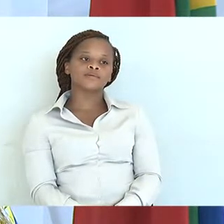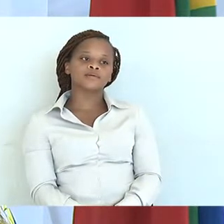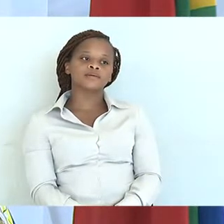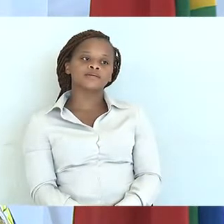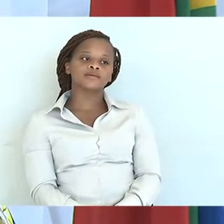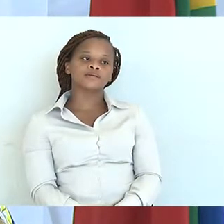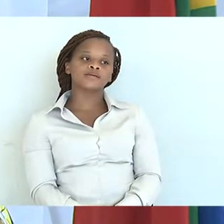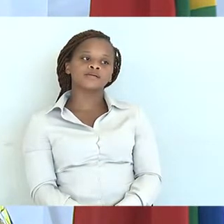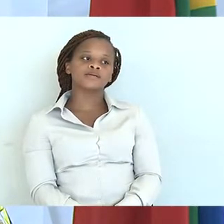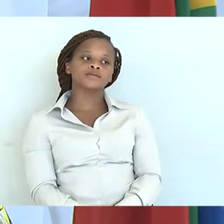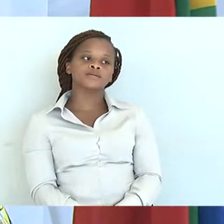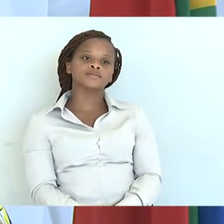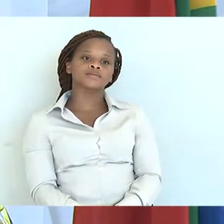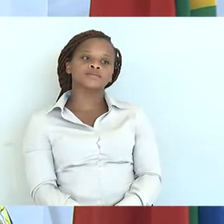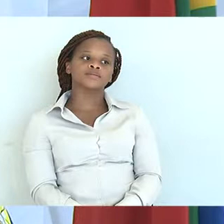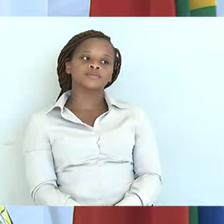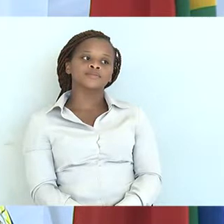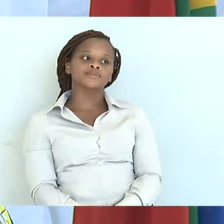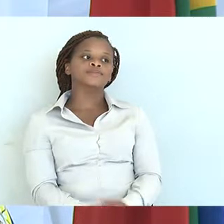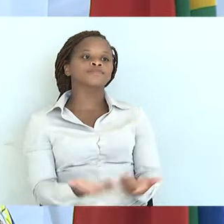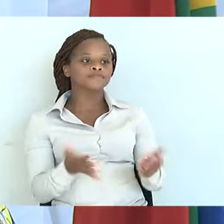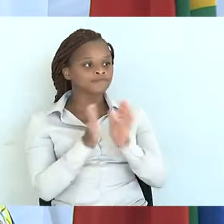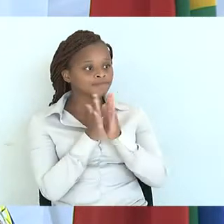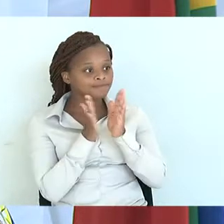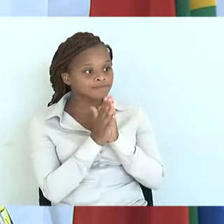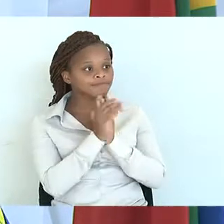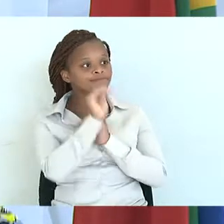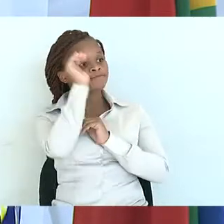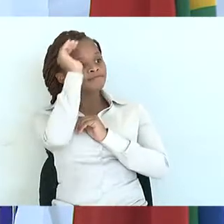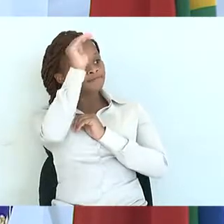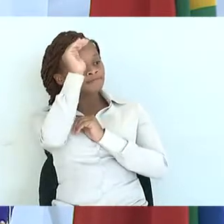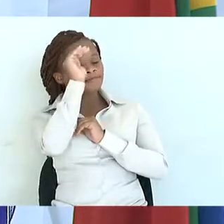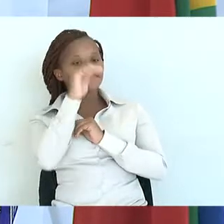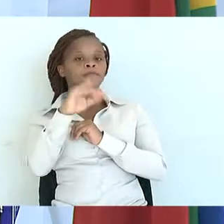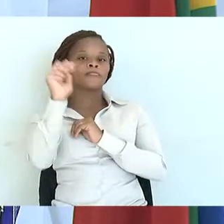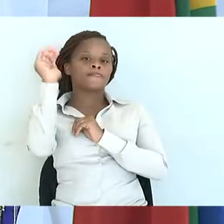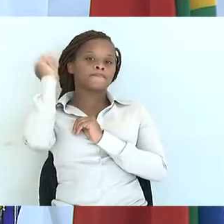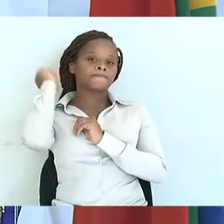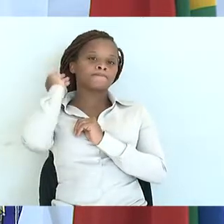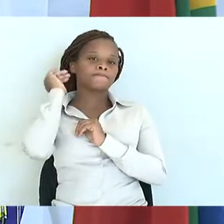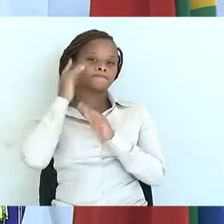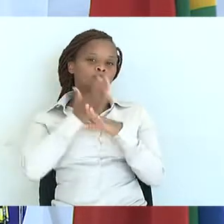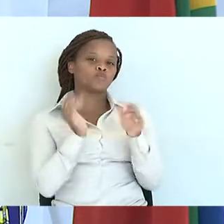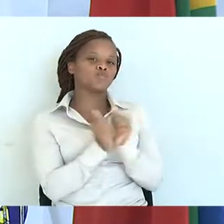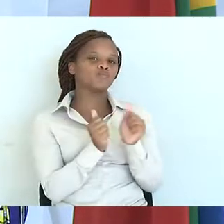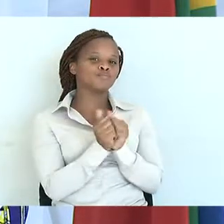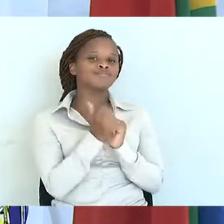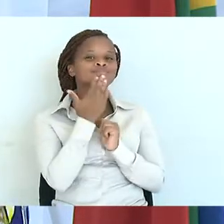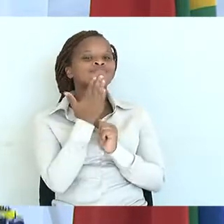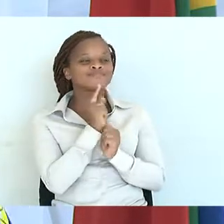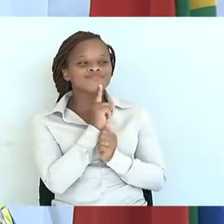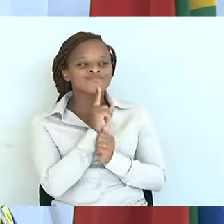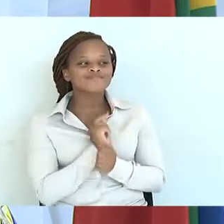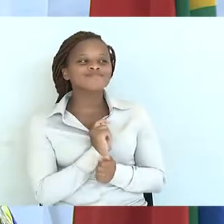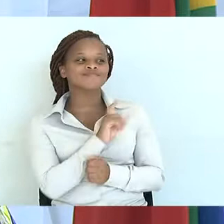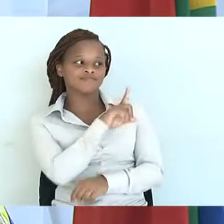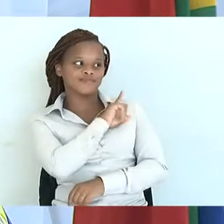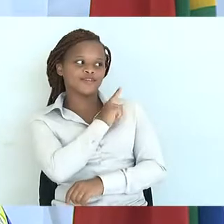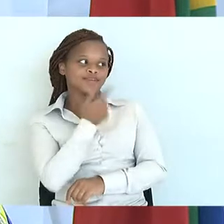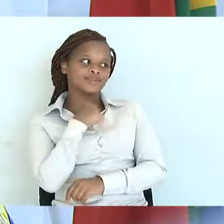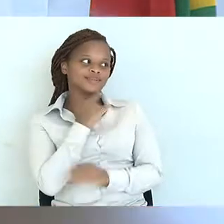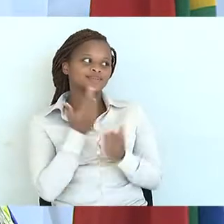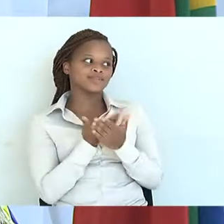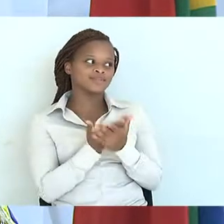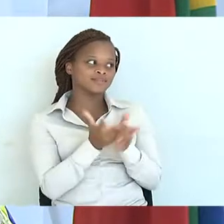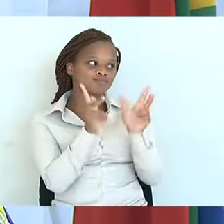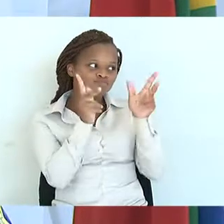Can we request the colleagues at the back to please behlisa umsindo so that sonke